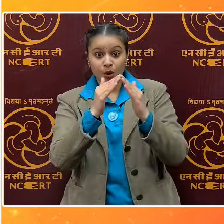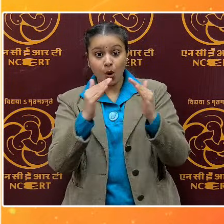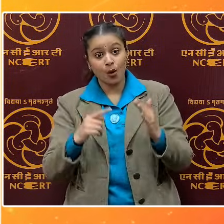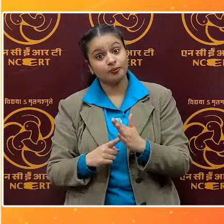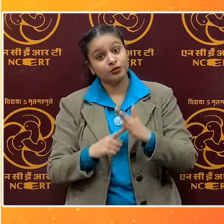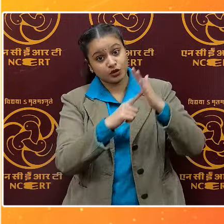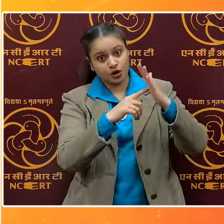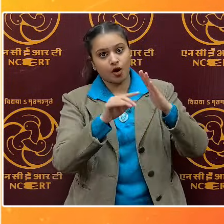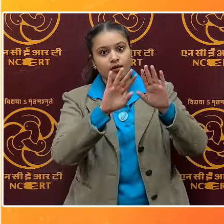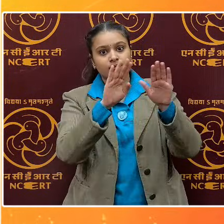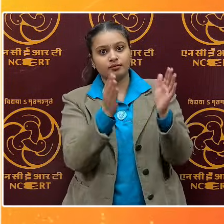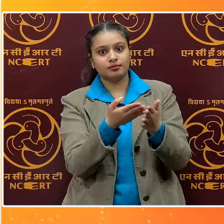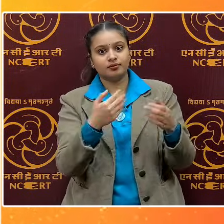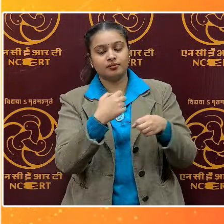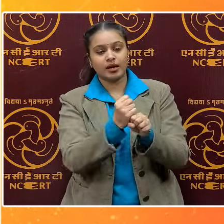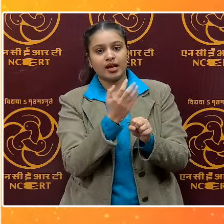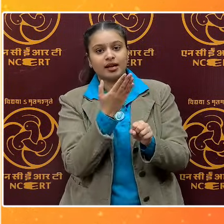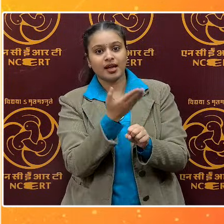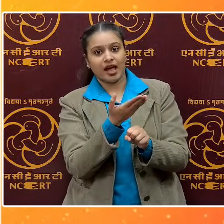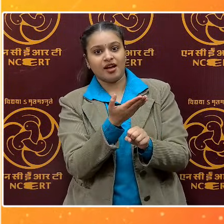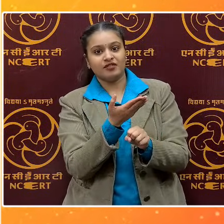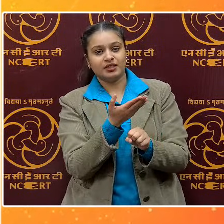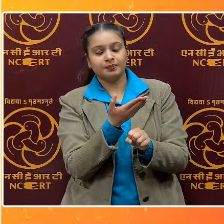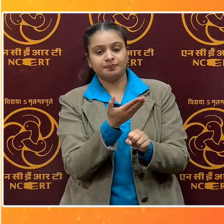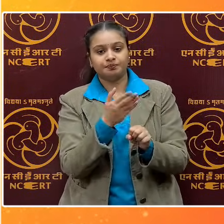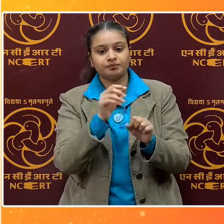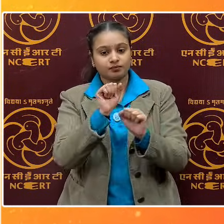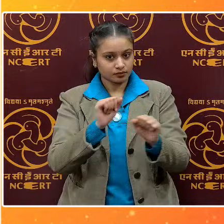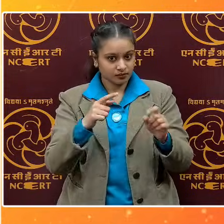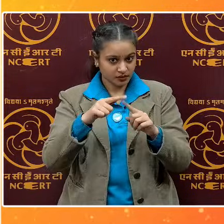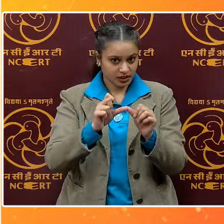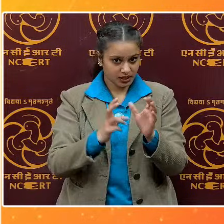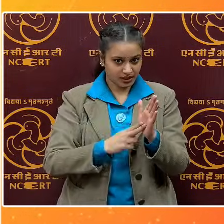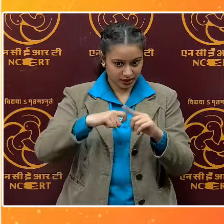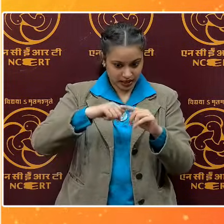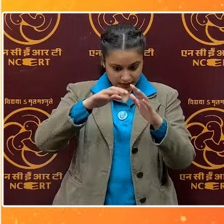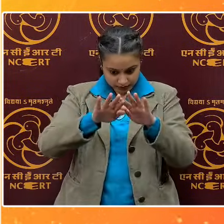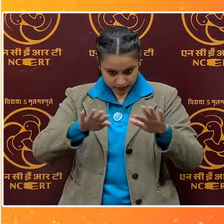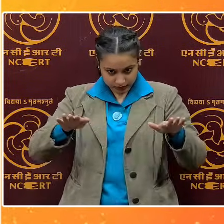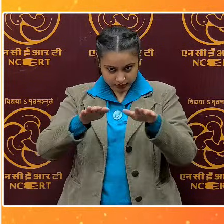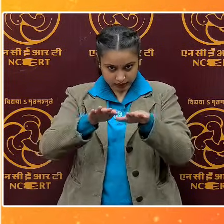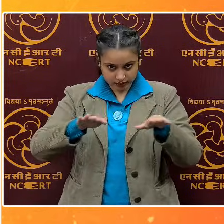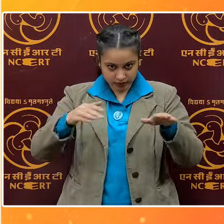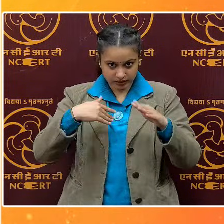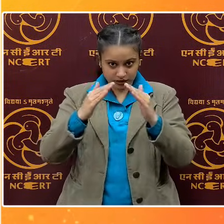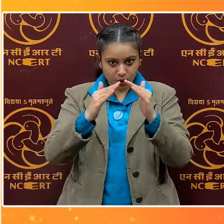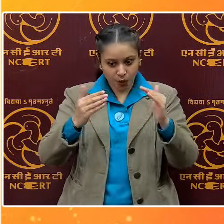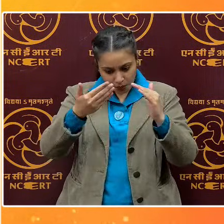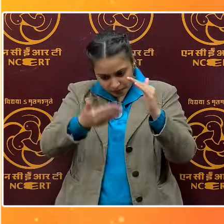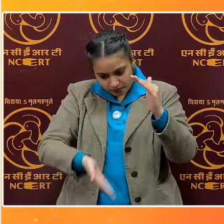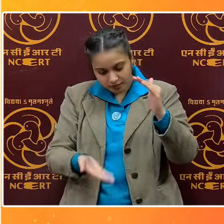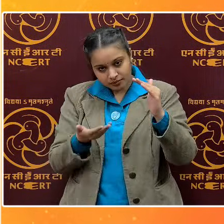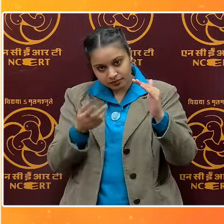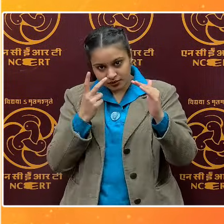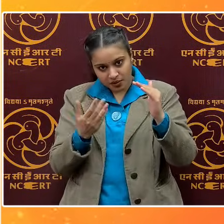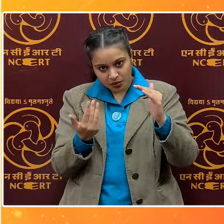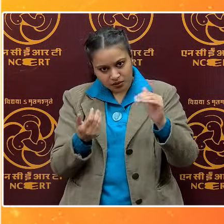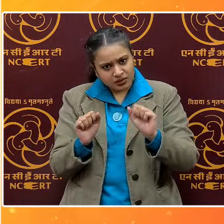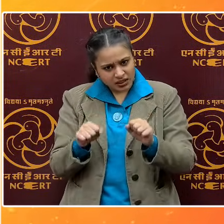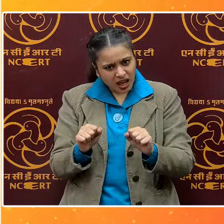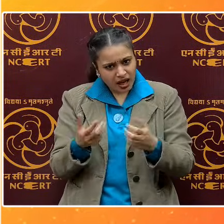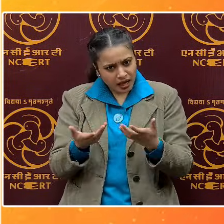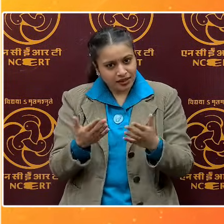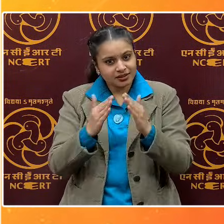rooftop. On the rooftops, okay. Underneath these tanks, you can see that there is a house. Yes. So these